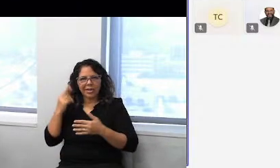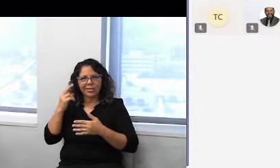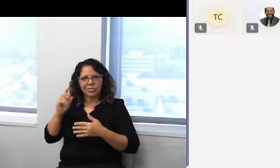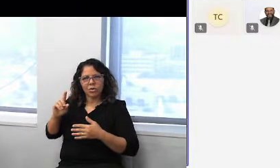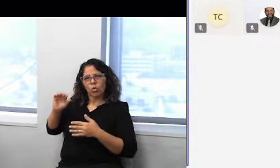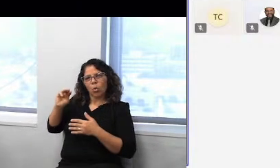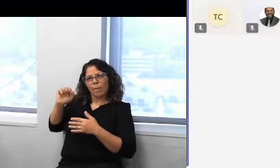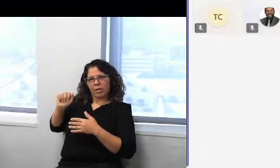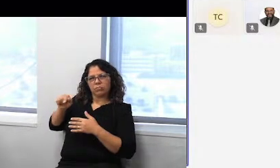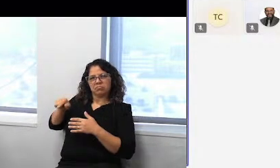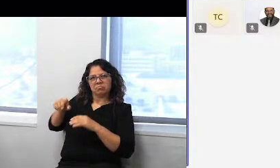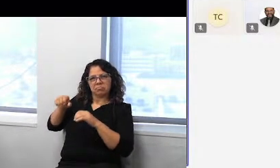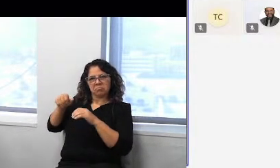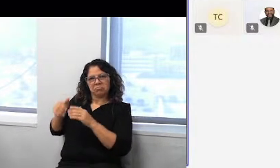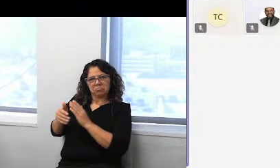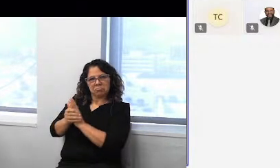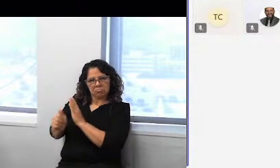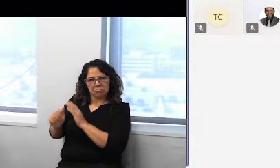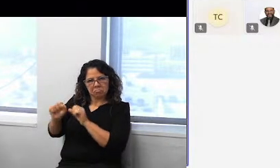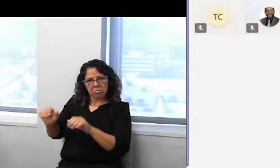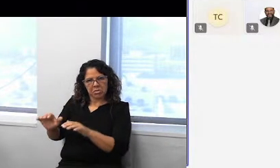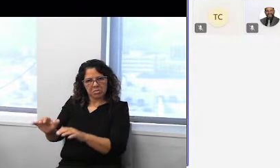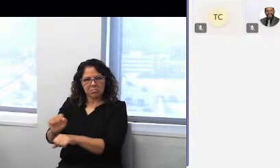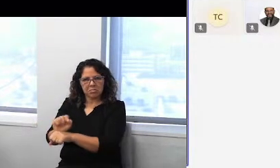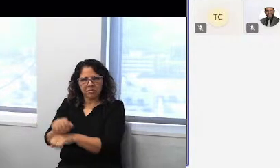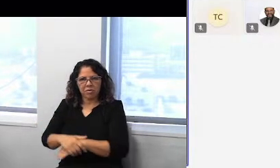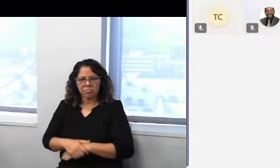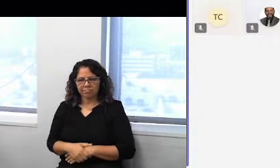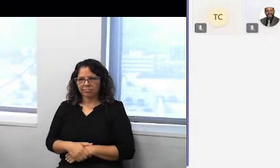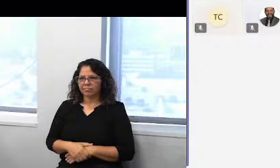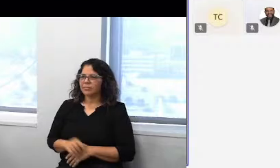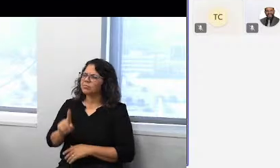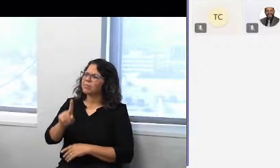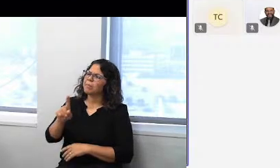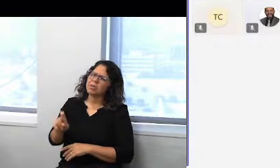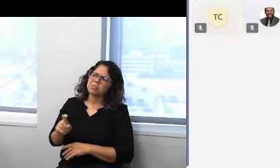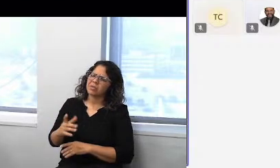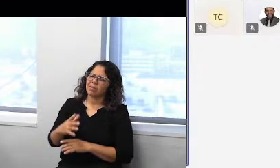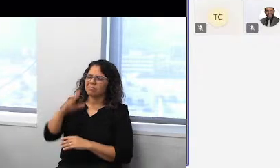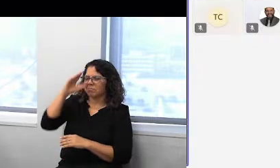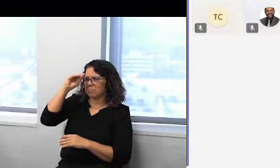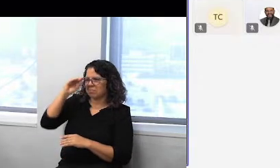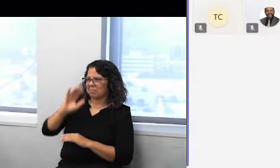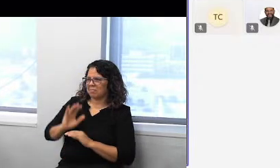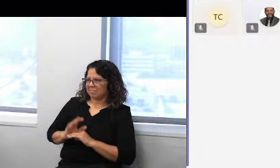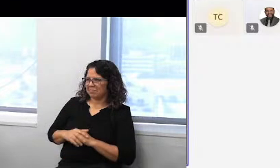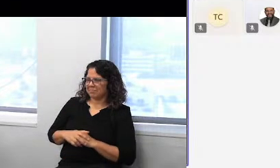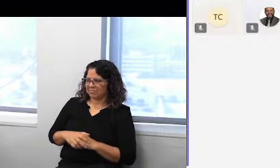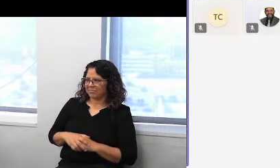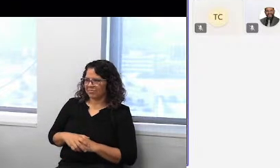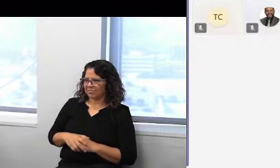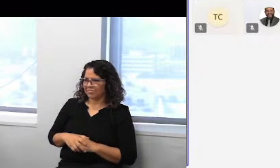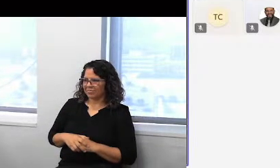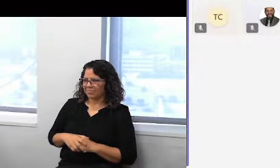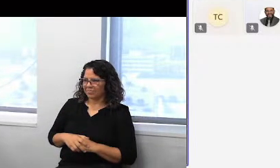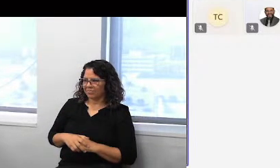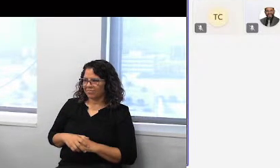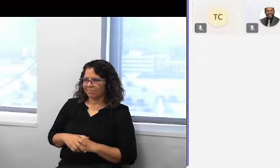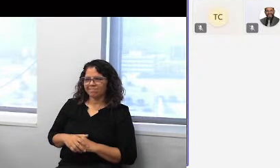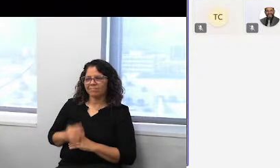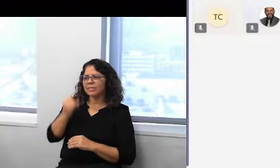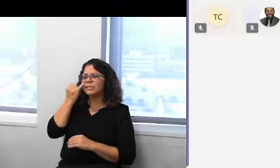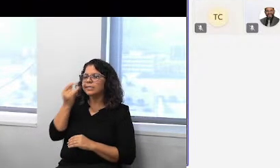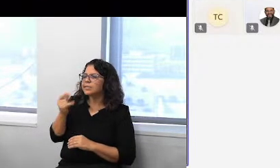lawyer's question. I have a lot of those, but knowing that you're not going to be able to plan this additional capacity with the specificity that would